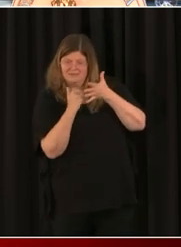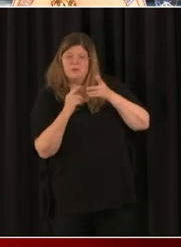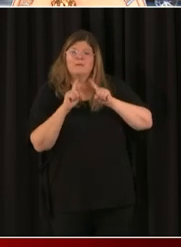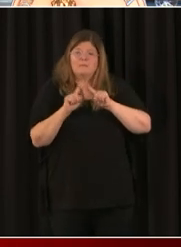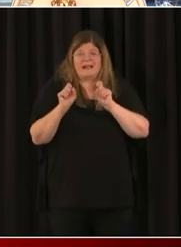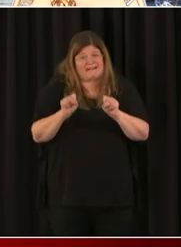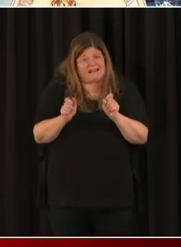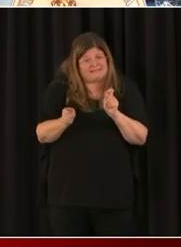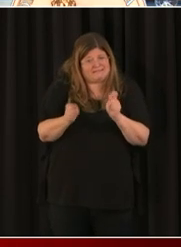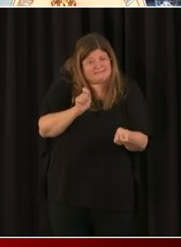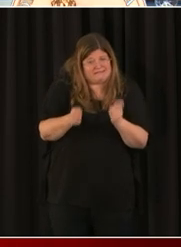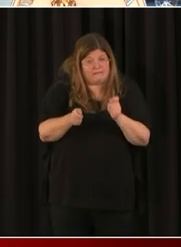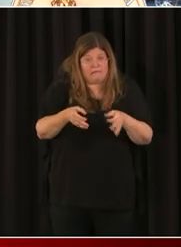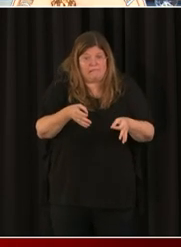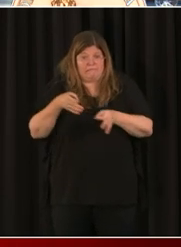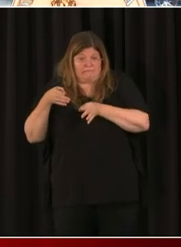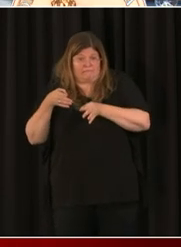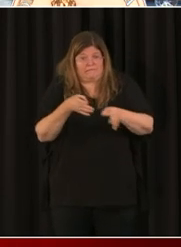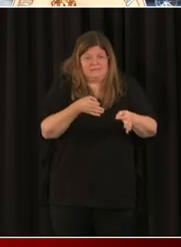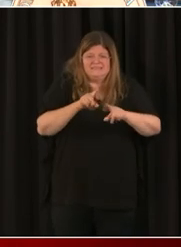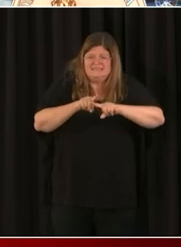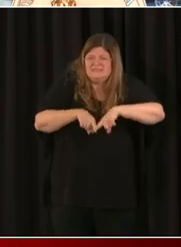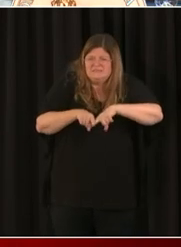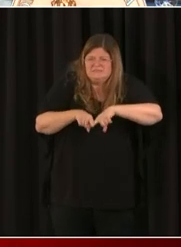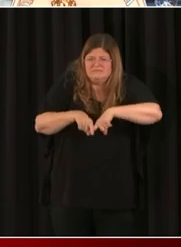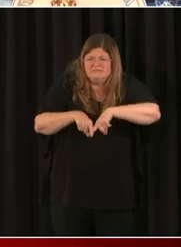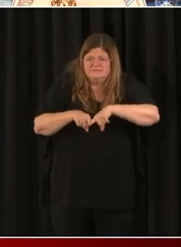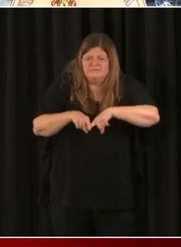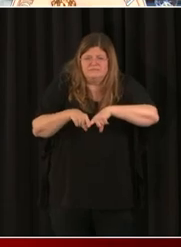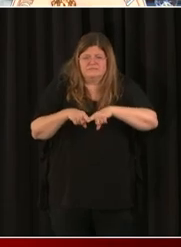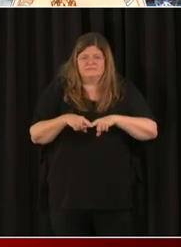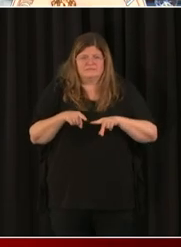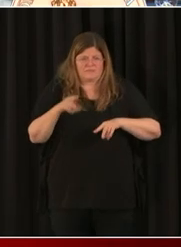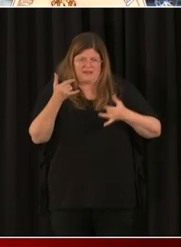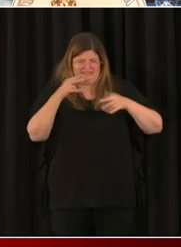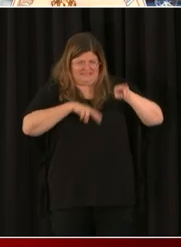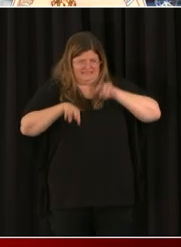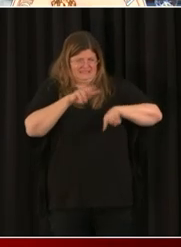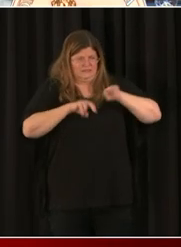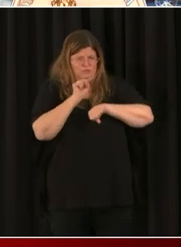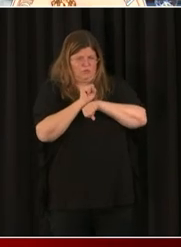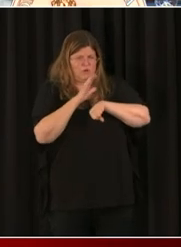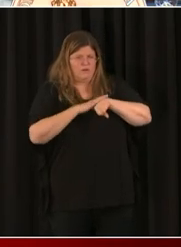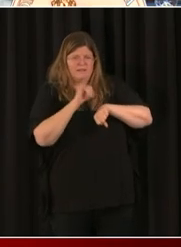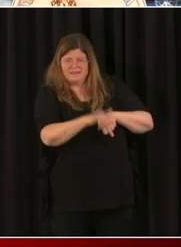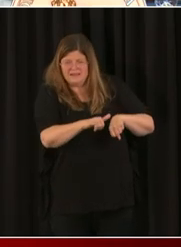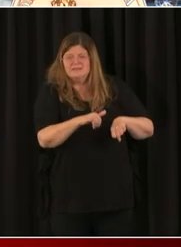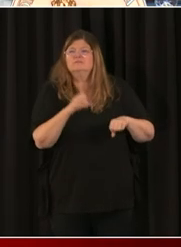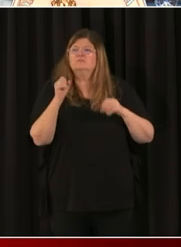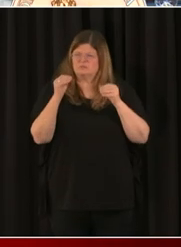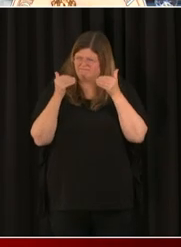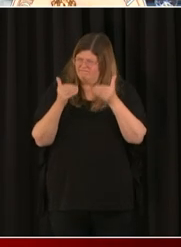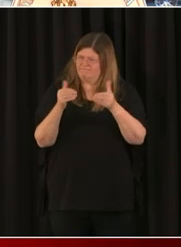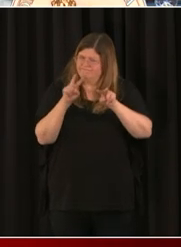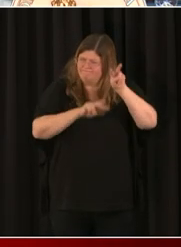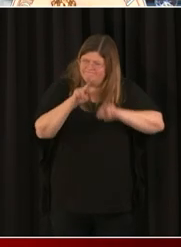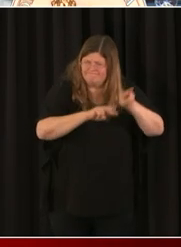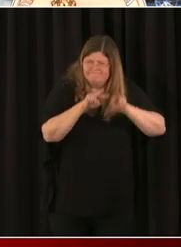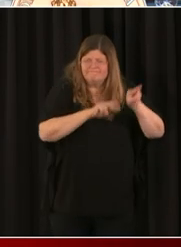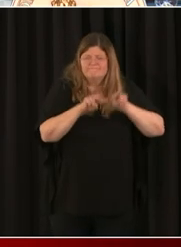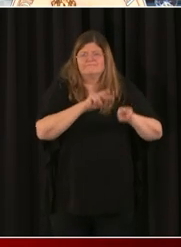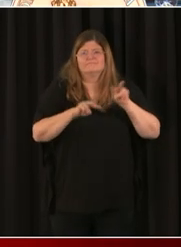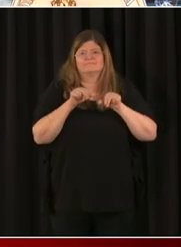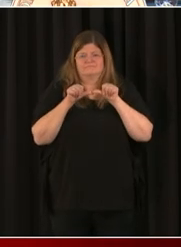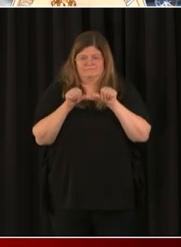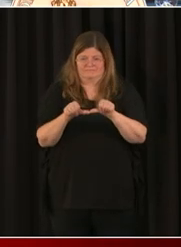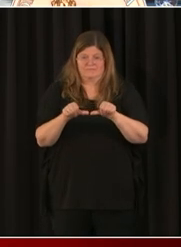later, depending on what DC Health needs to get done. Let me also just say a few